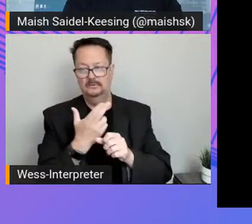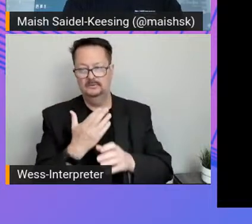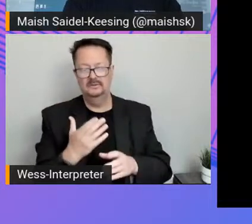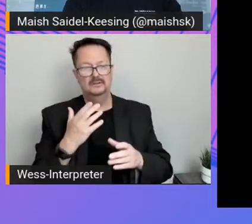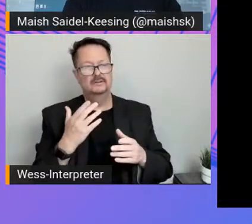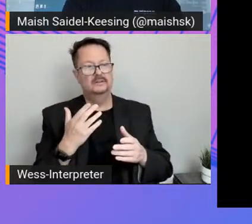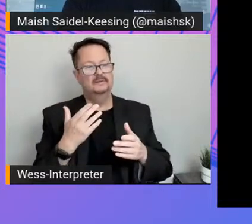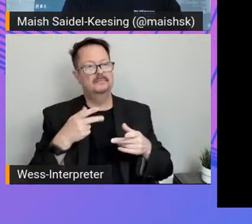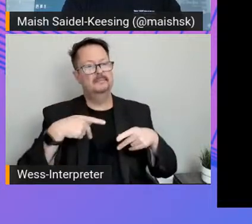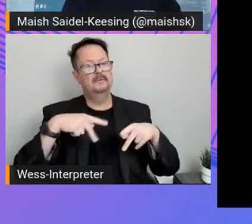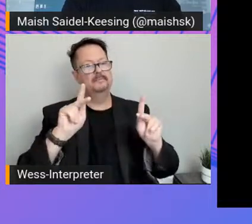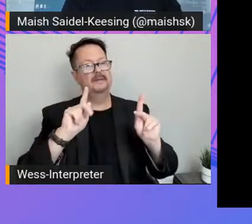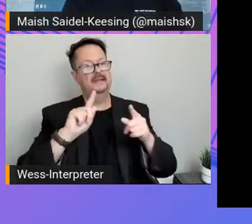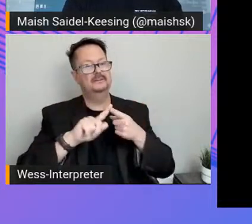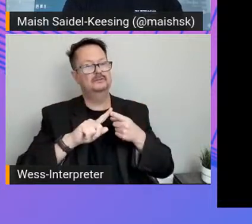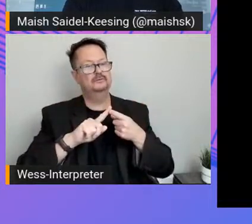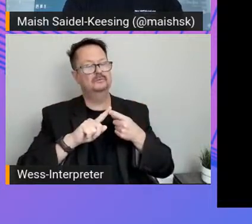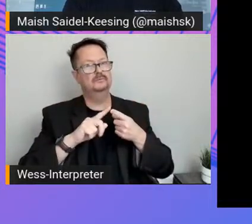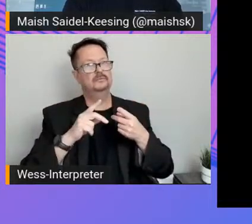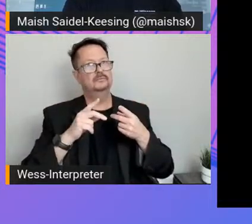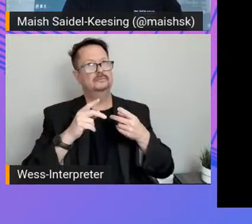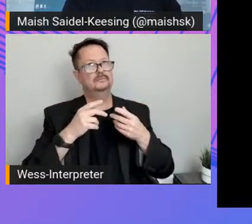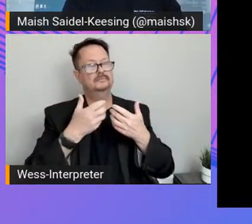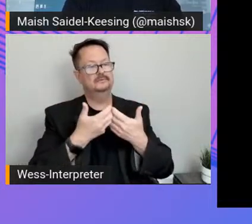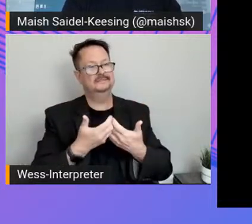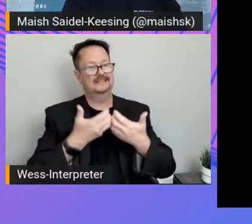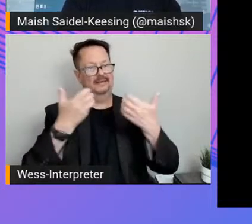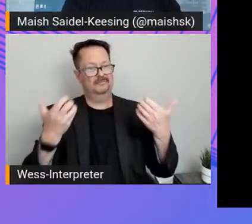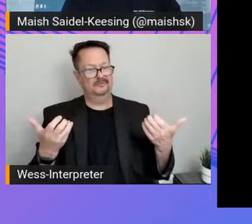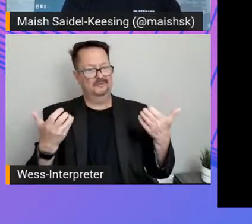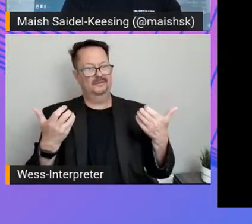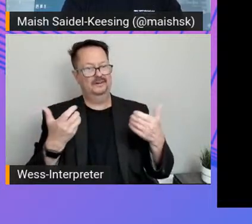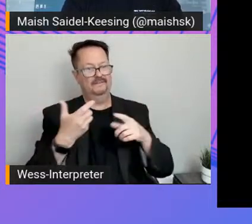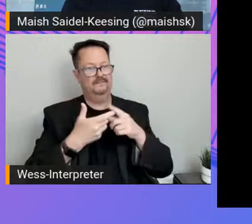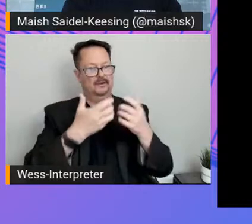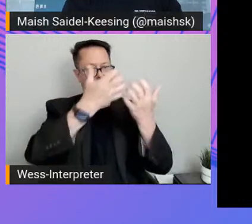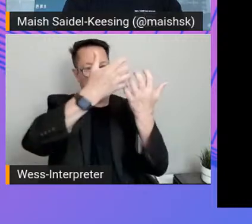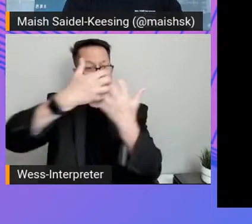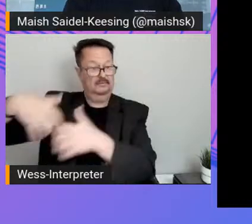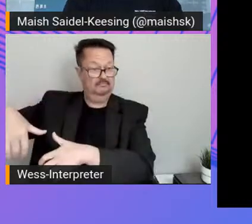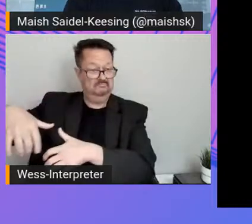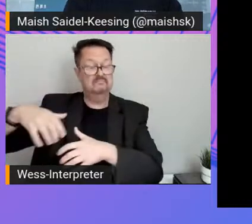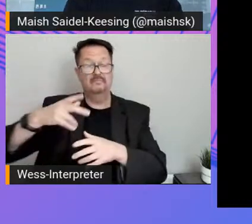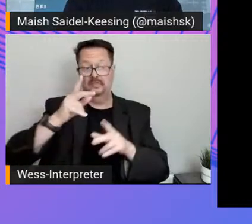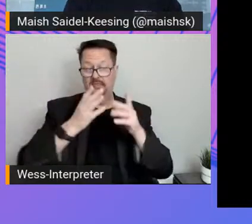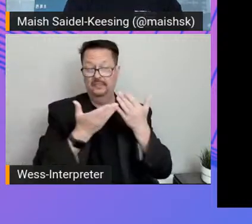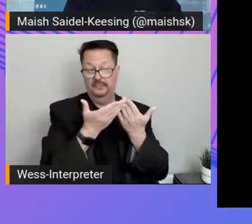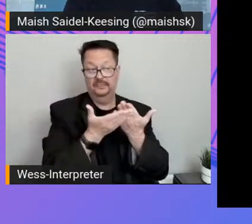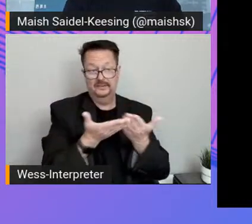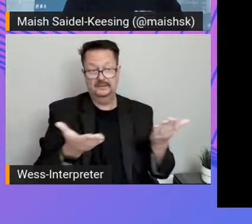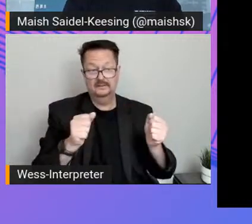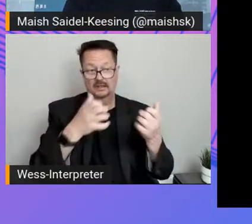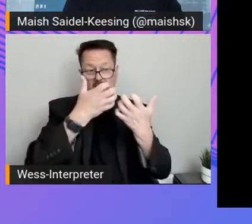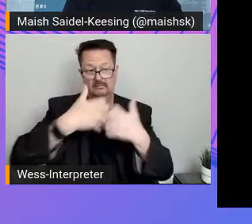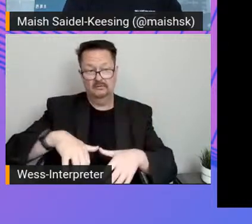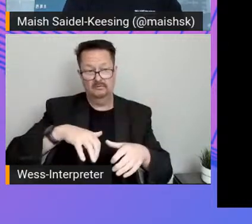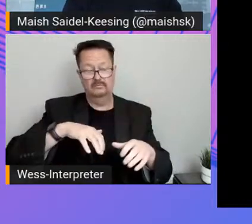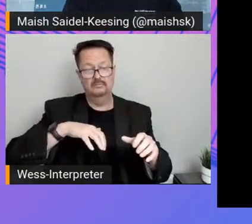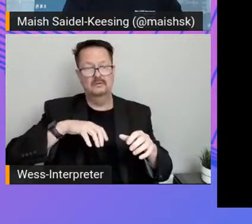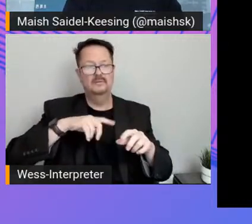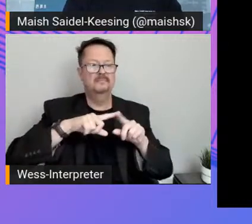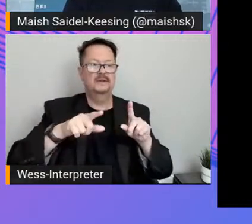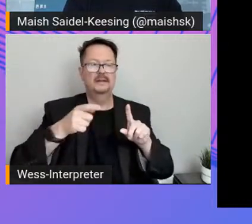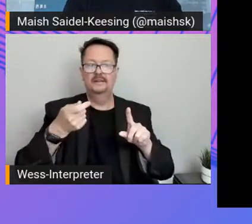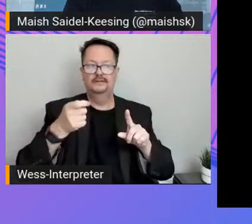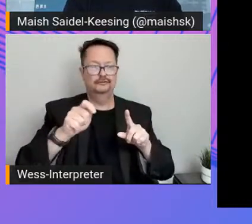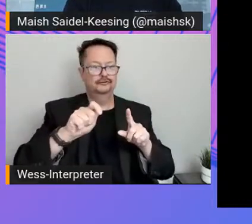decouple the releasing of software from this deployment pipeline. So things can go to production, but they're still turned off in production.